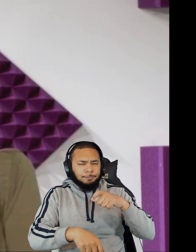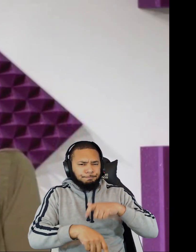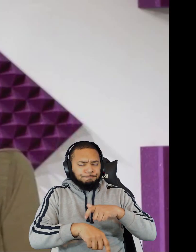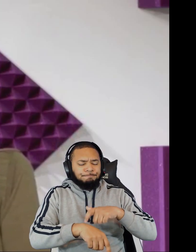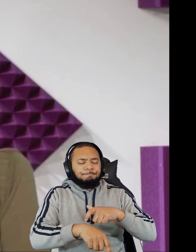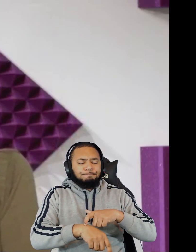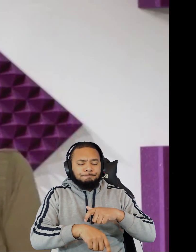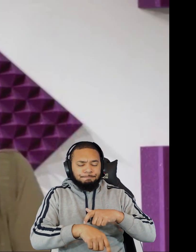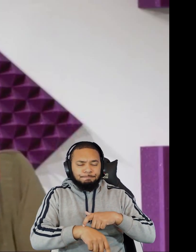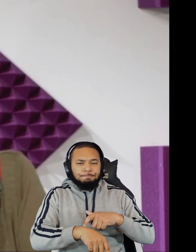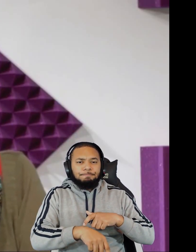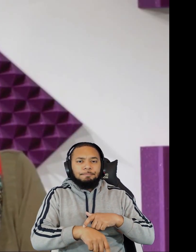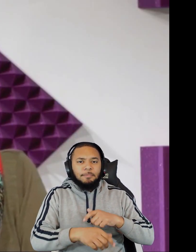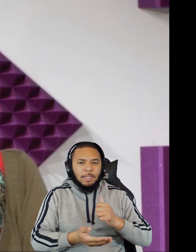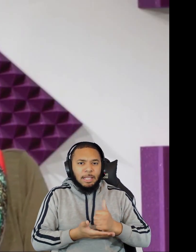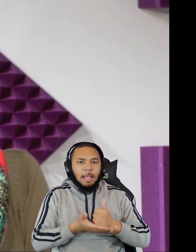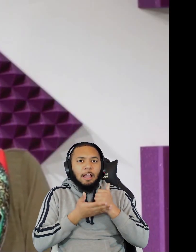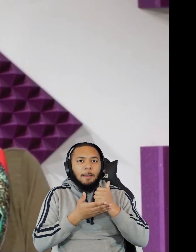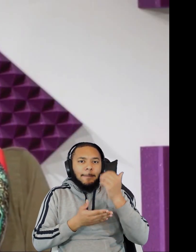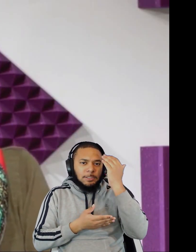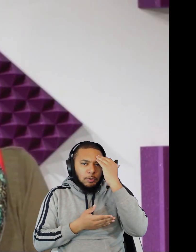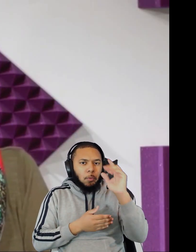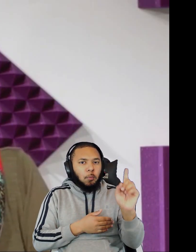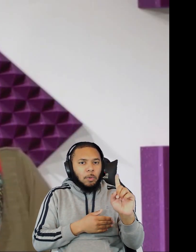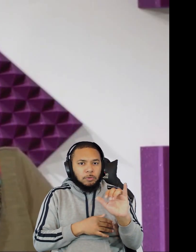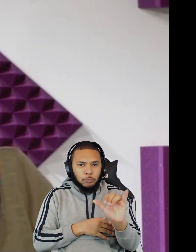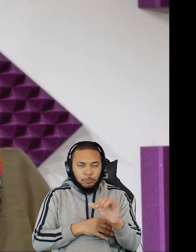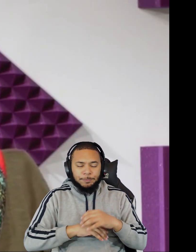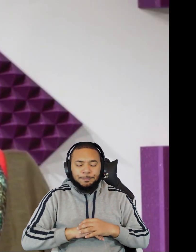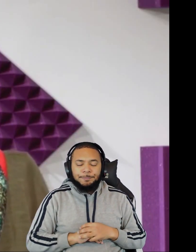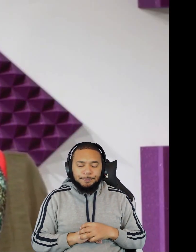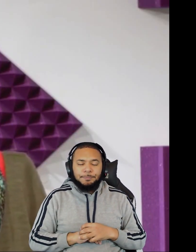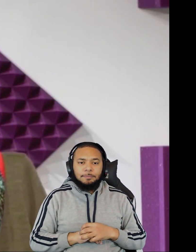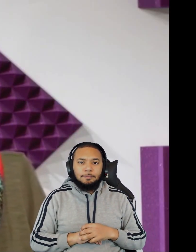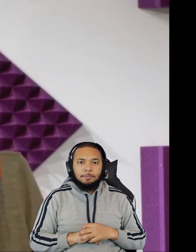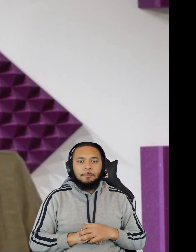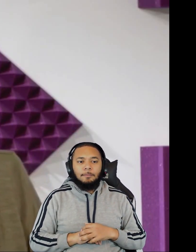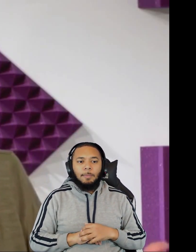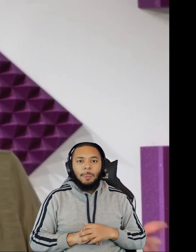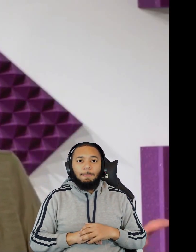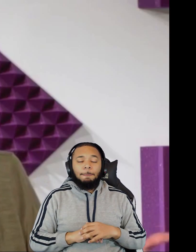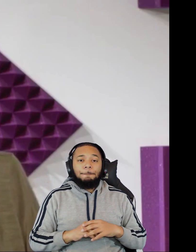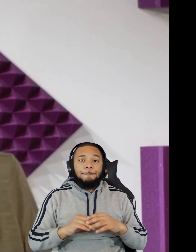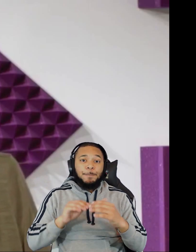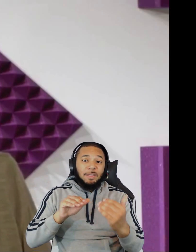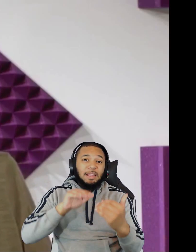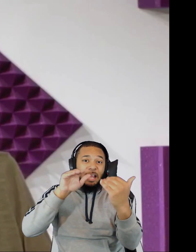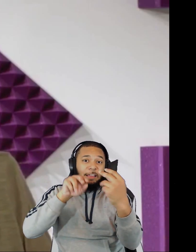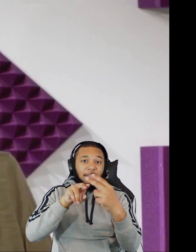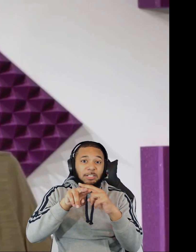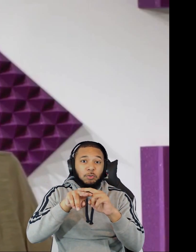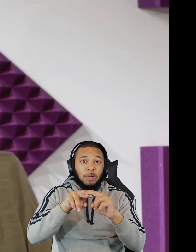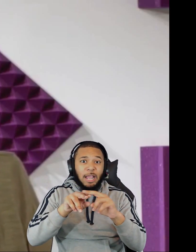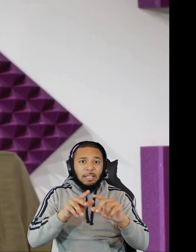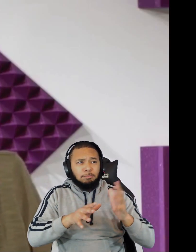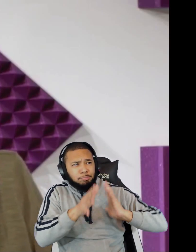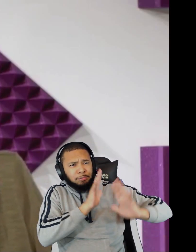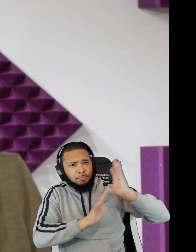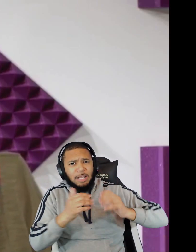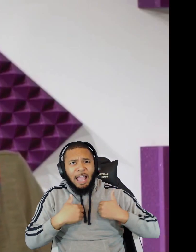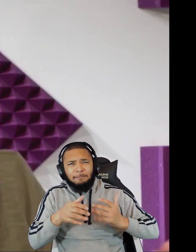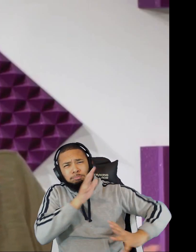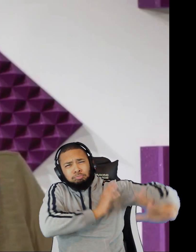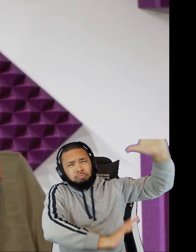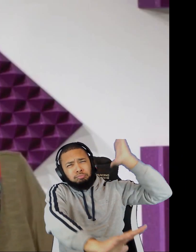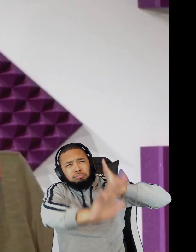know where and when this took place as well. Elevated stations didn't exist forever, right? So it